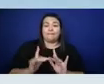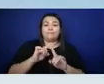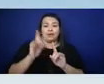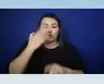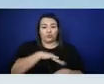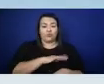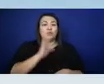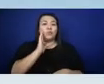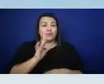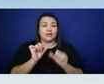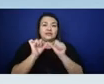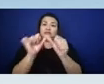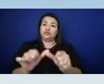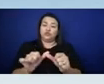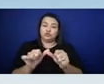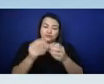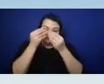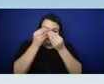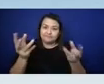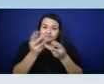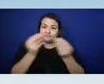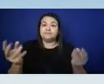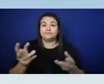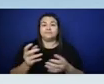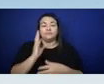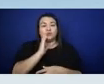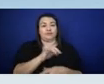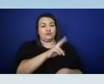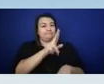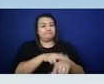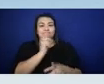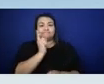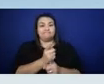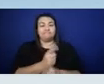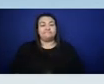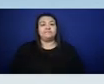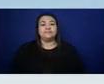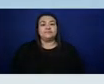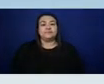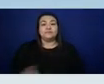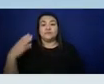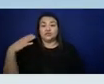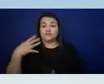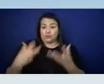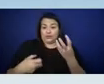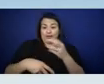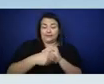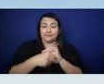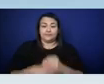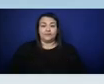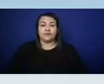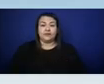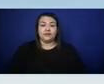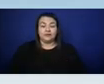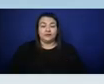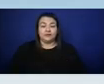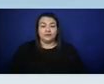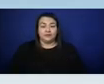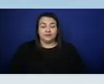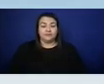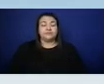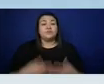Chief Rodriguez, if you all on the Office of Emergency Management and City side can do that, we will continue to do it as well. We have some resources on